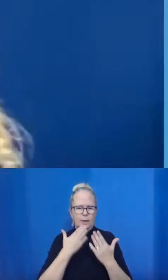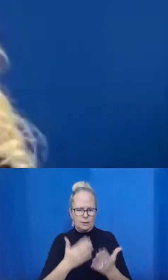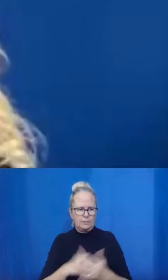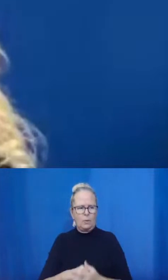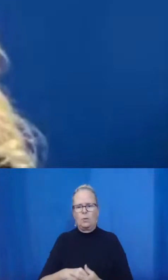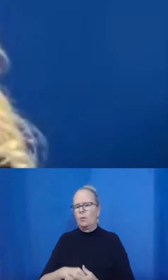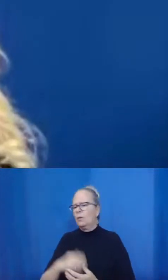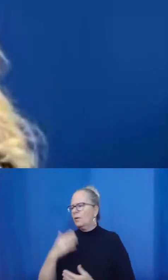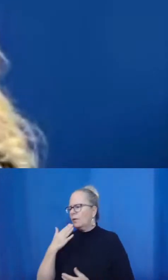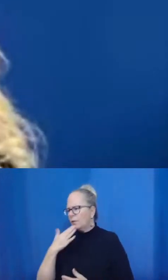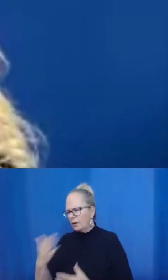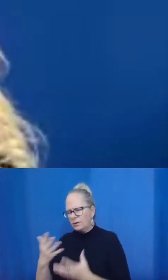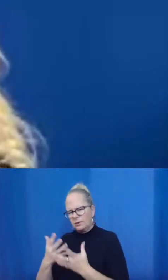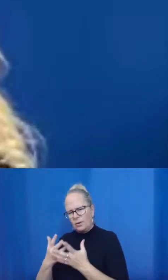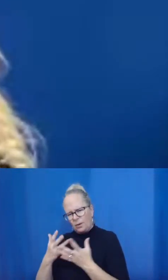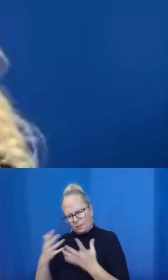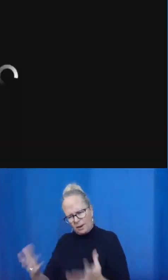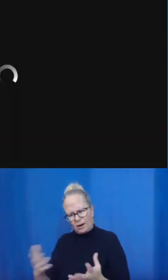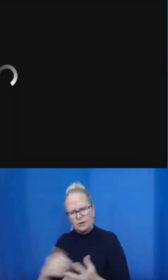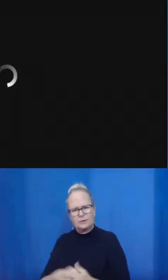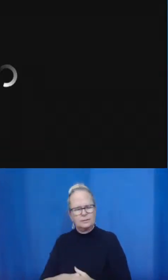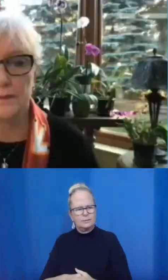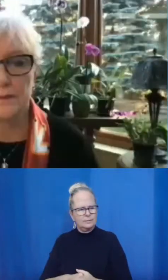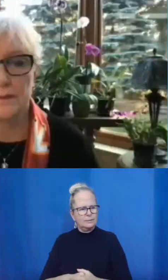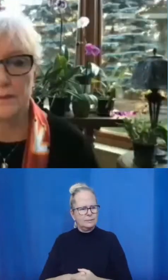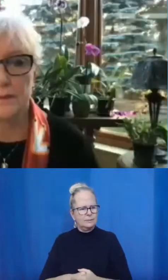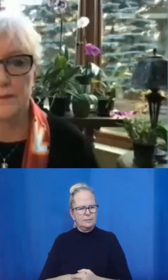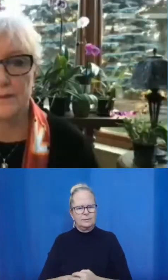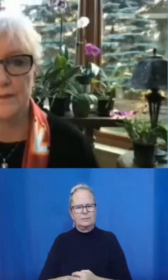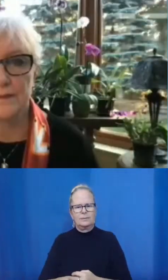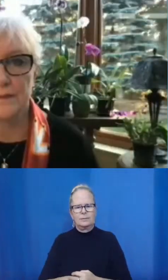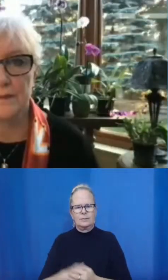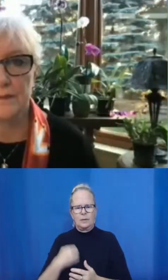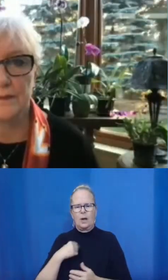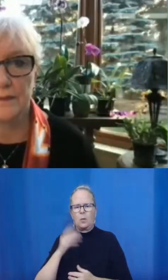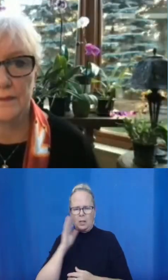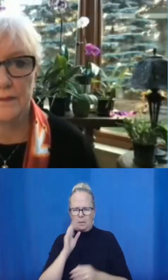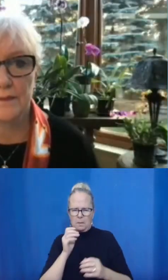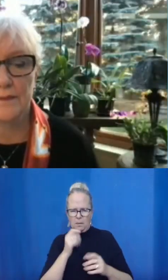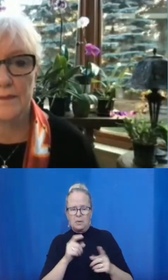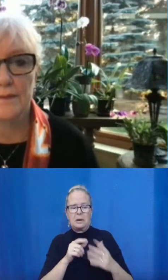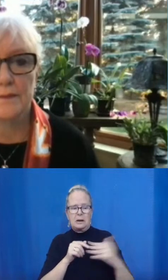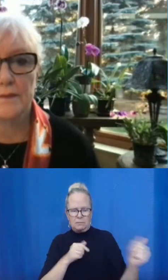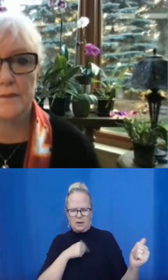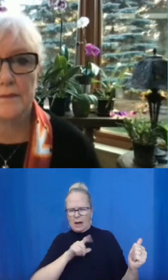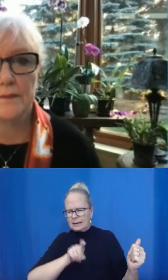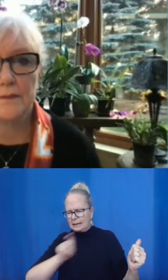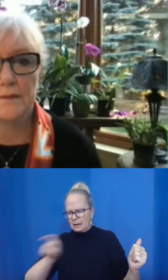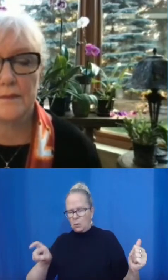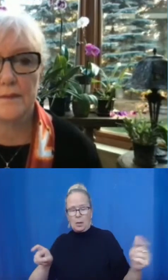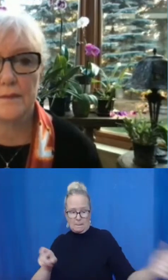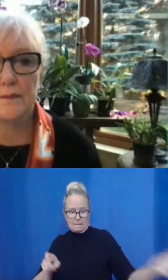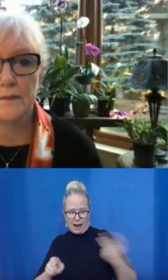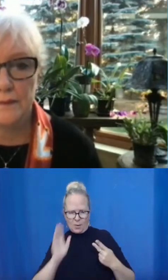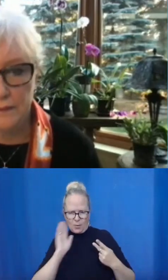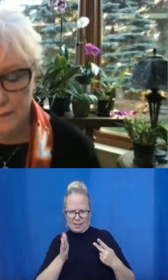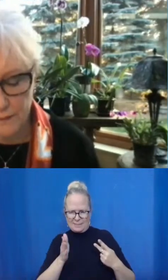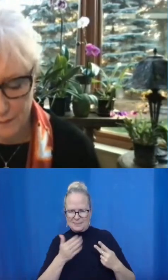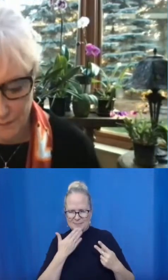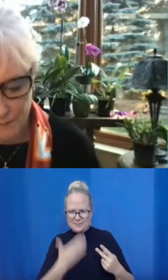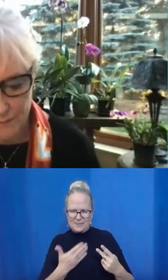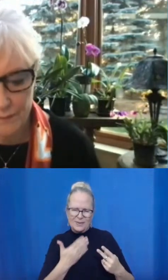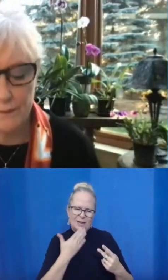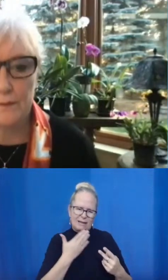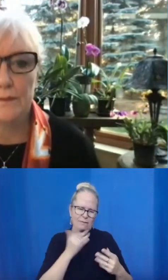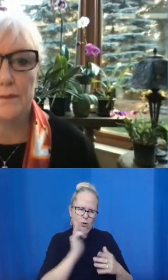your experience. I'm going to bring Dr. West in now to share some reflections on what the last